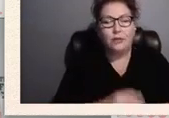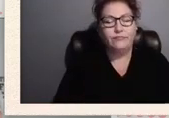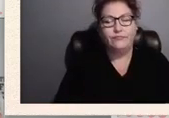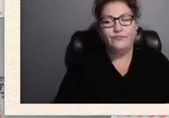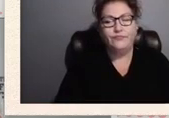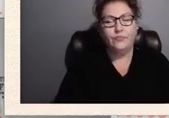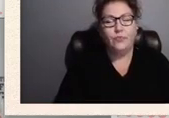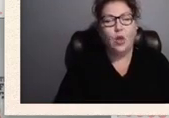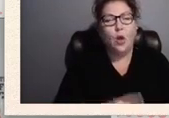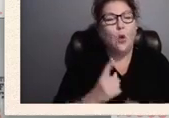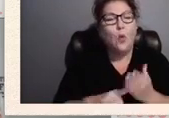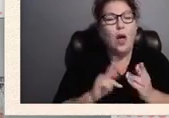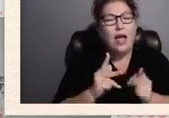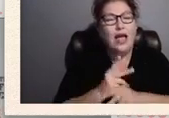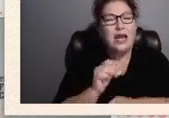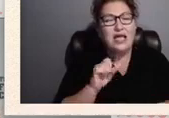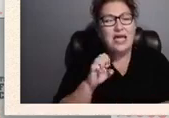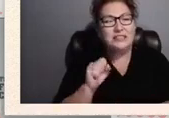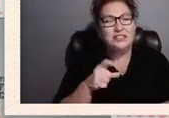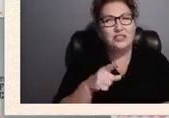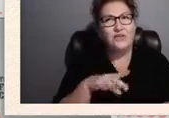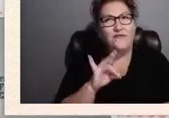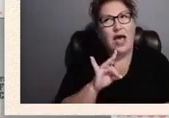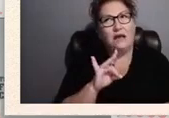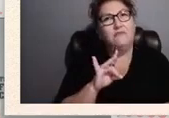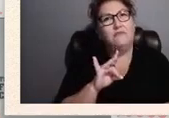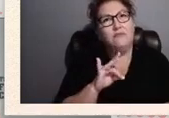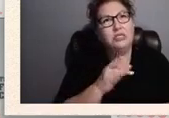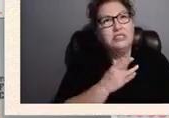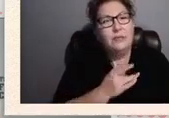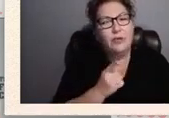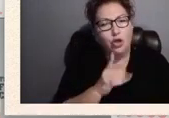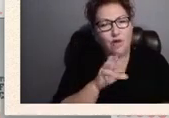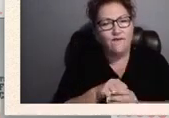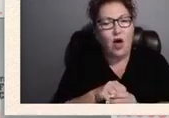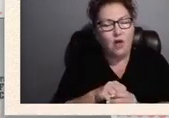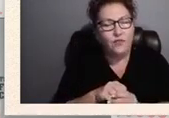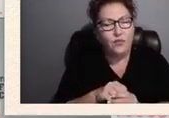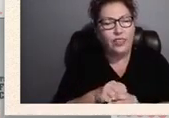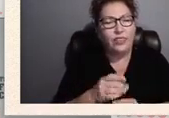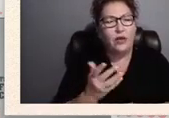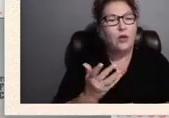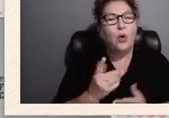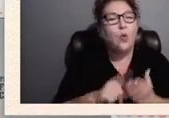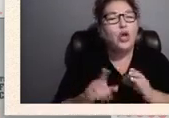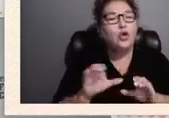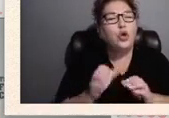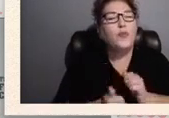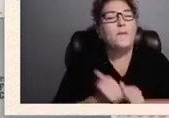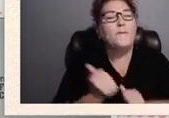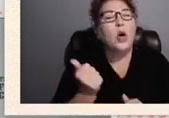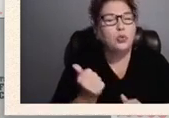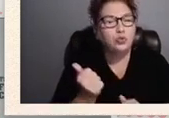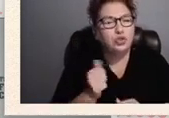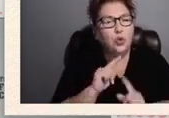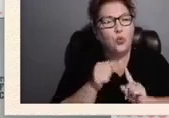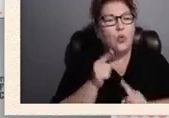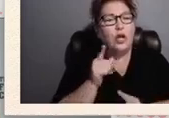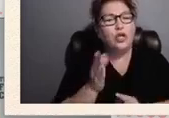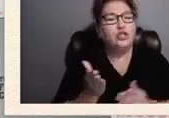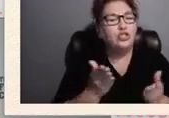what kind of cases do you find yourself usually getting involved in? I mean, what do you do the most? When are your